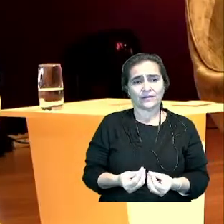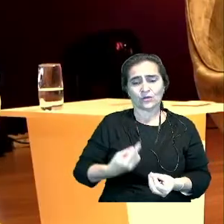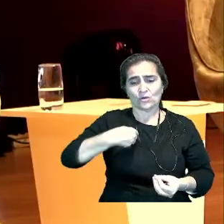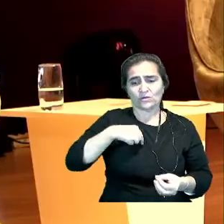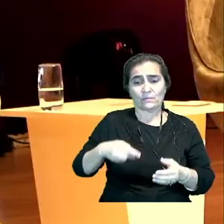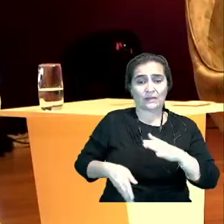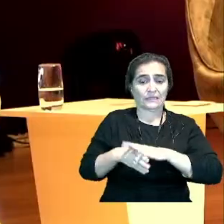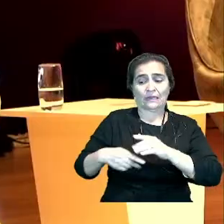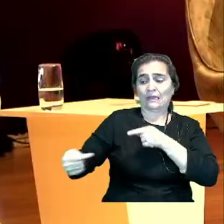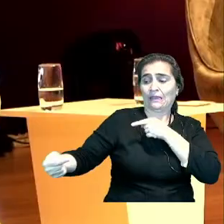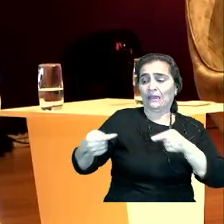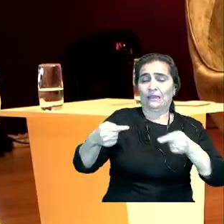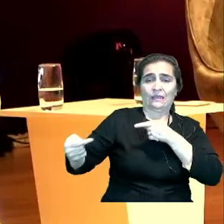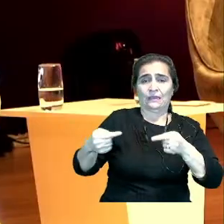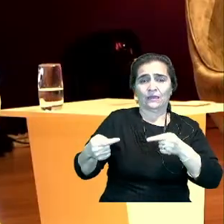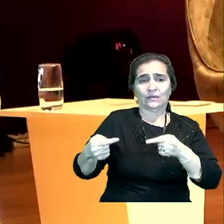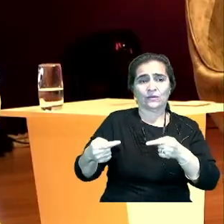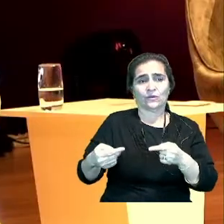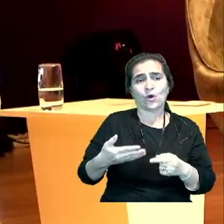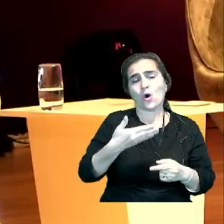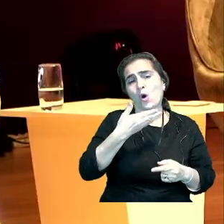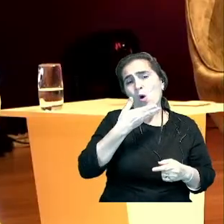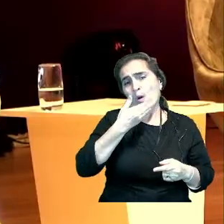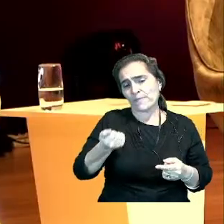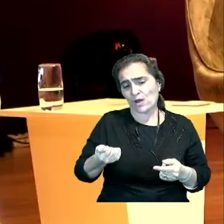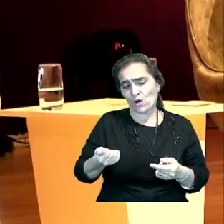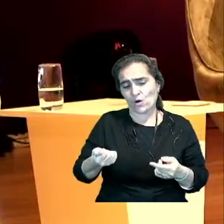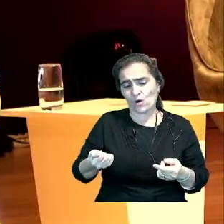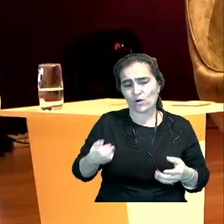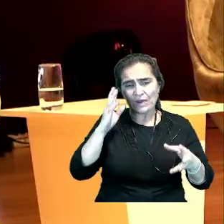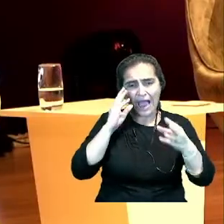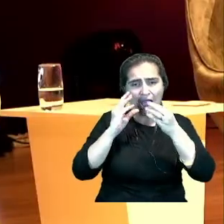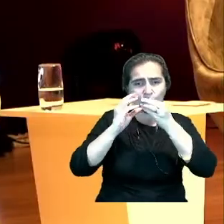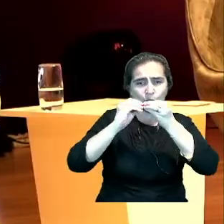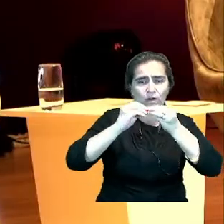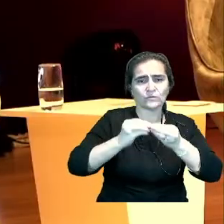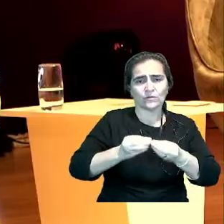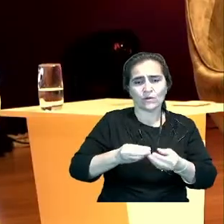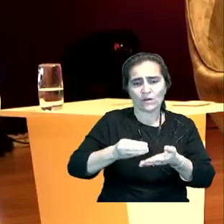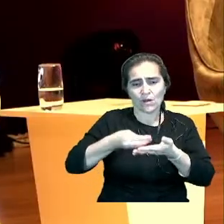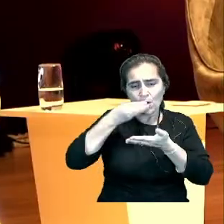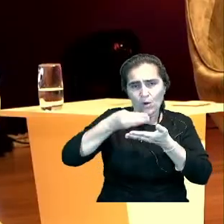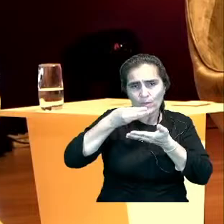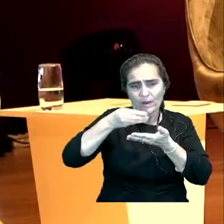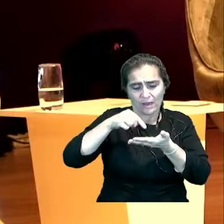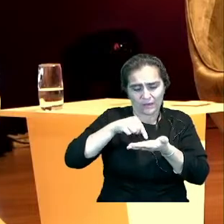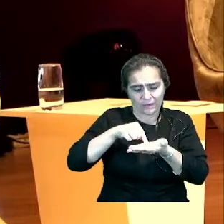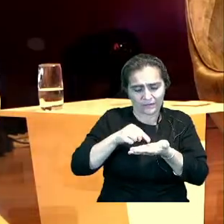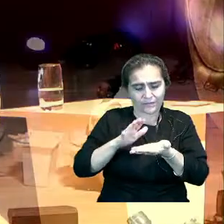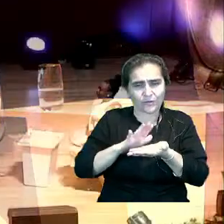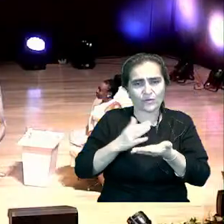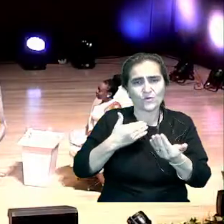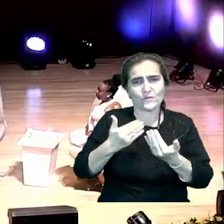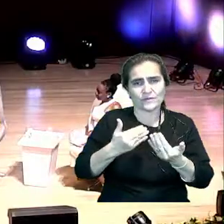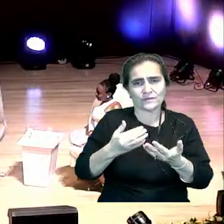things that one might appreciate. And I invite you to consider this. Thank you.